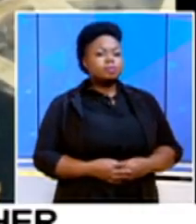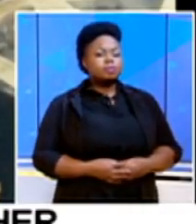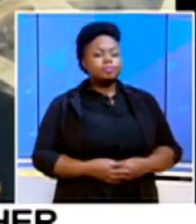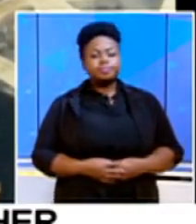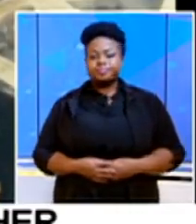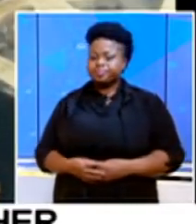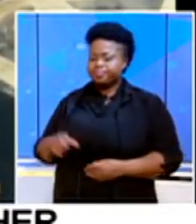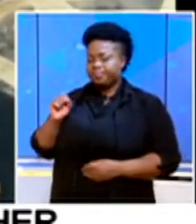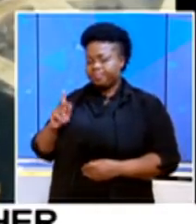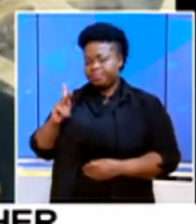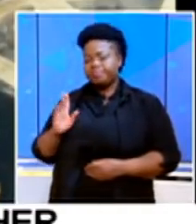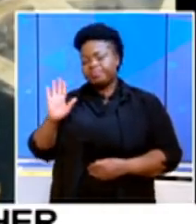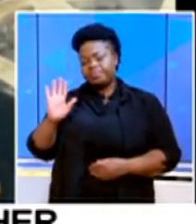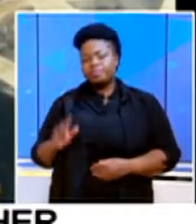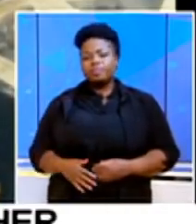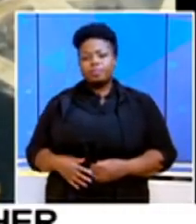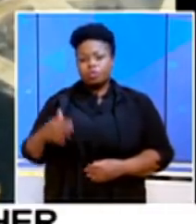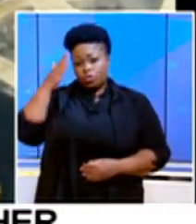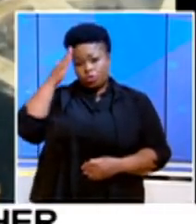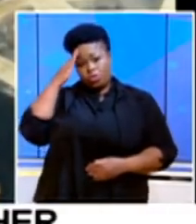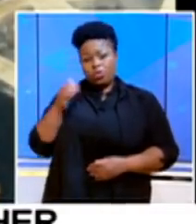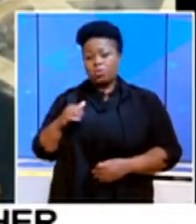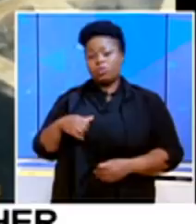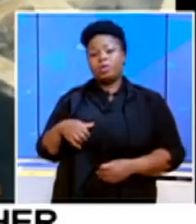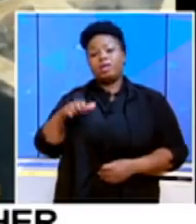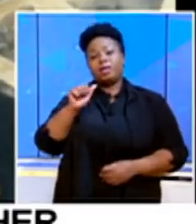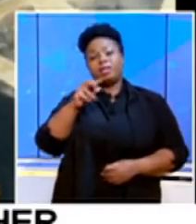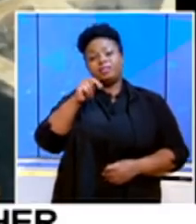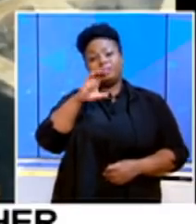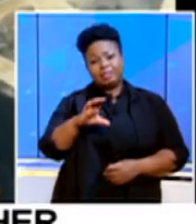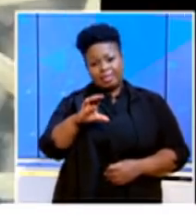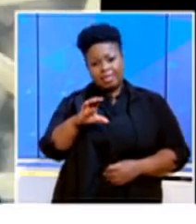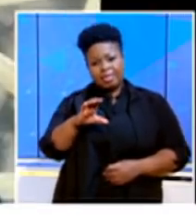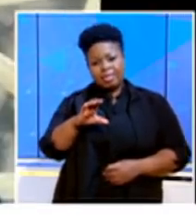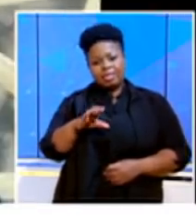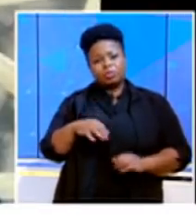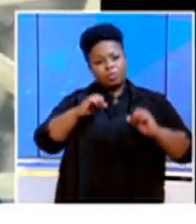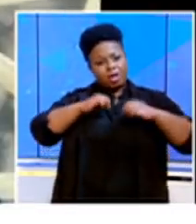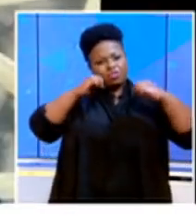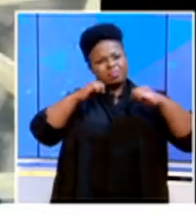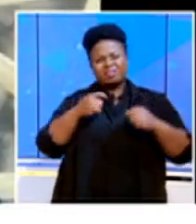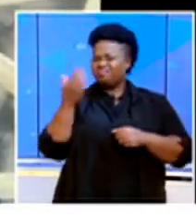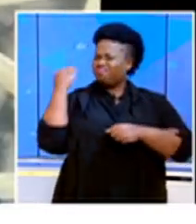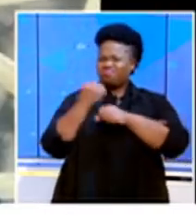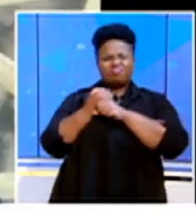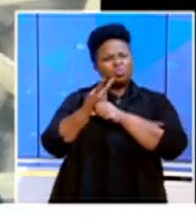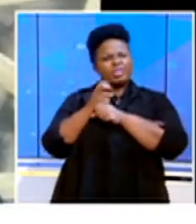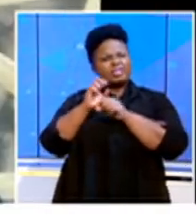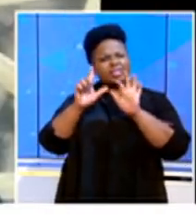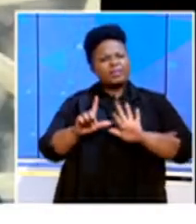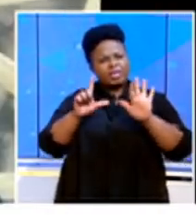Well, Sakina, you'd appreciate that this is a resolution taken by the African National Congress back in